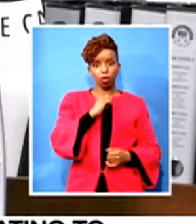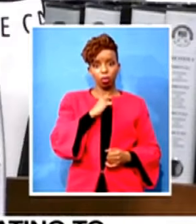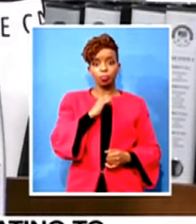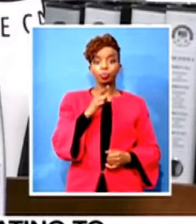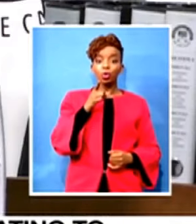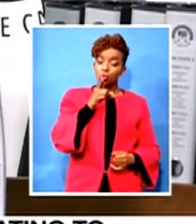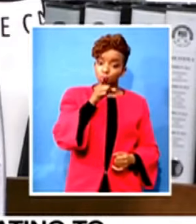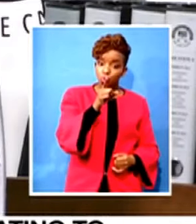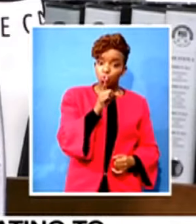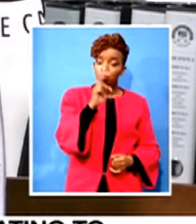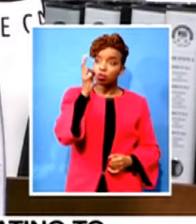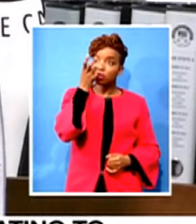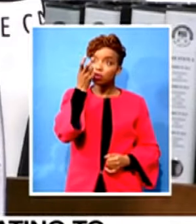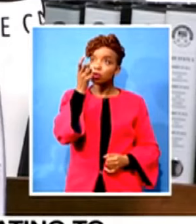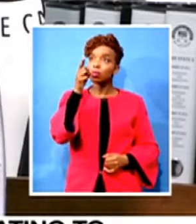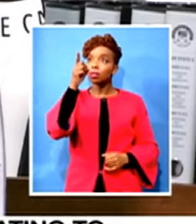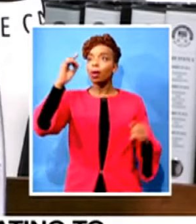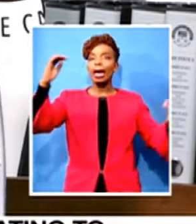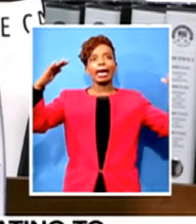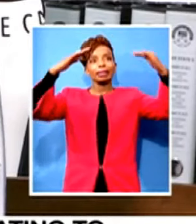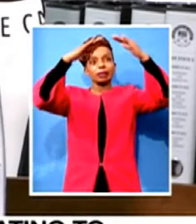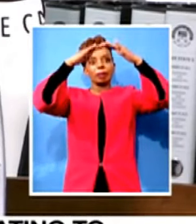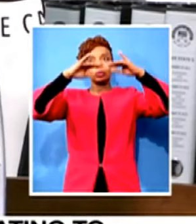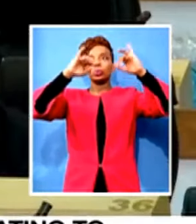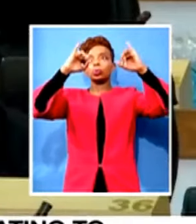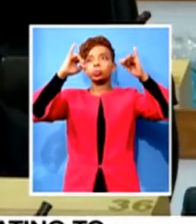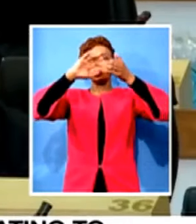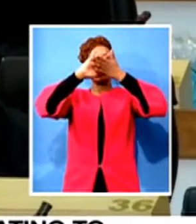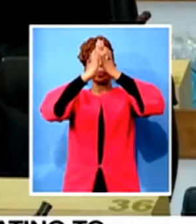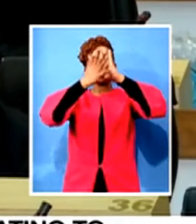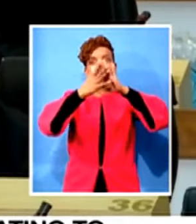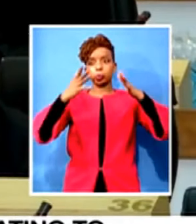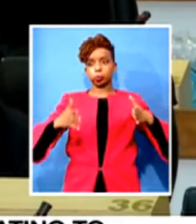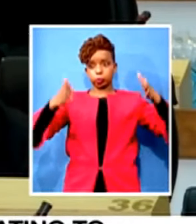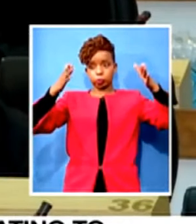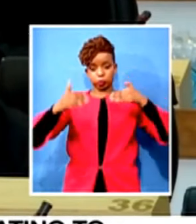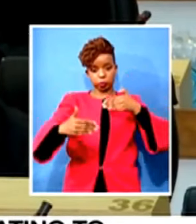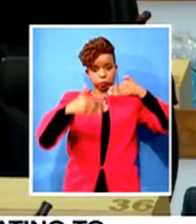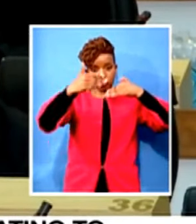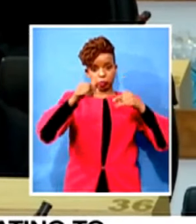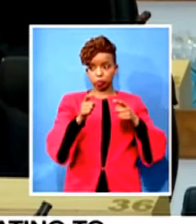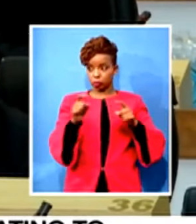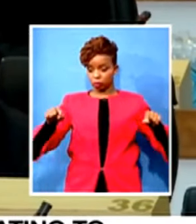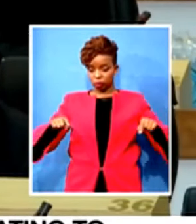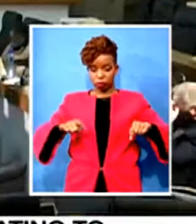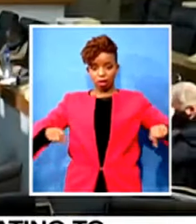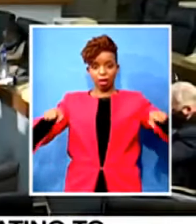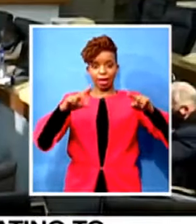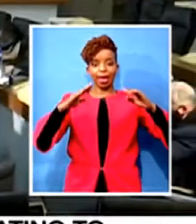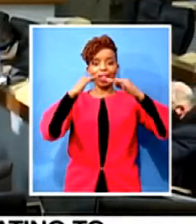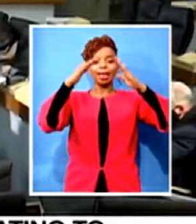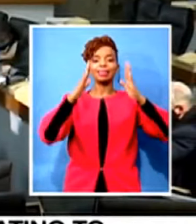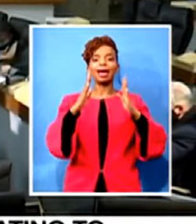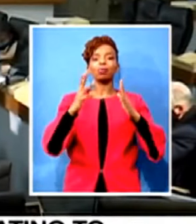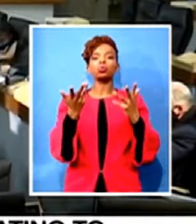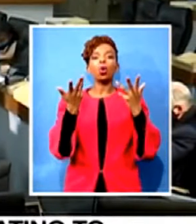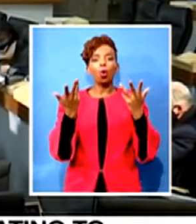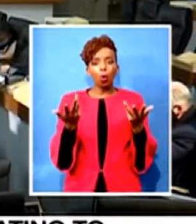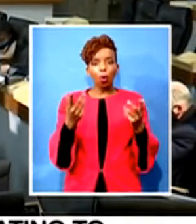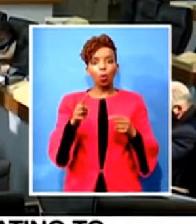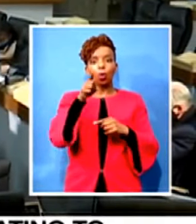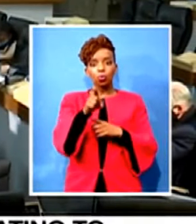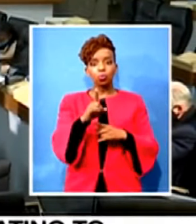the physical integrity of the house, or are you just looking at the physical integrity of the house irrespective of what it has